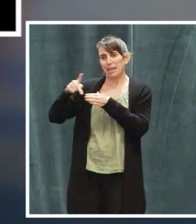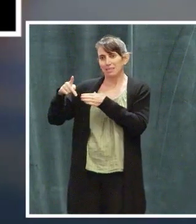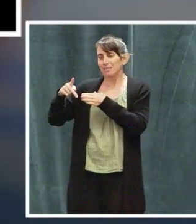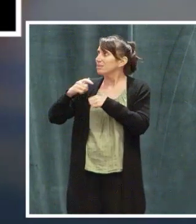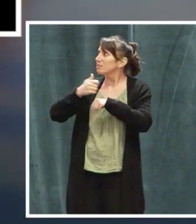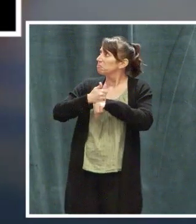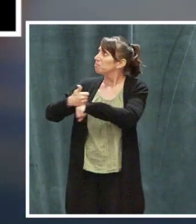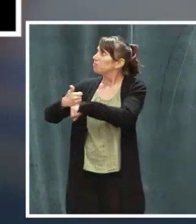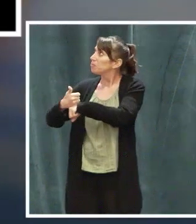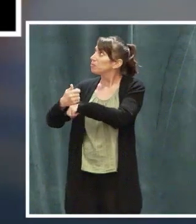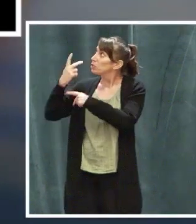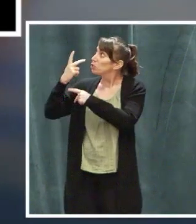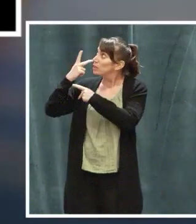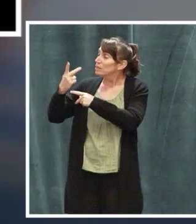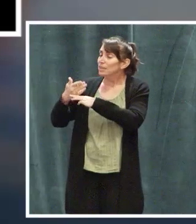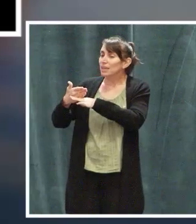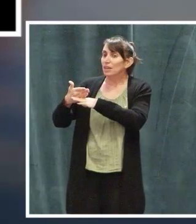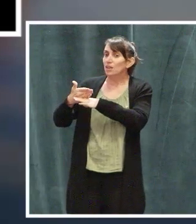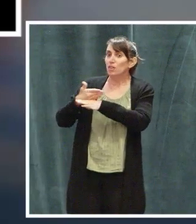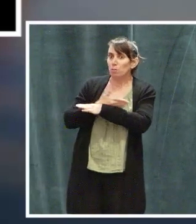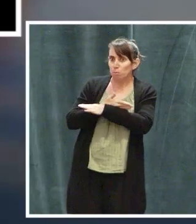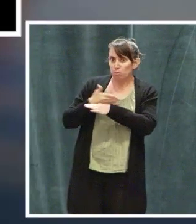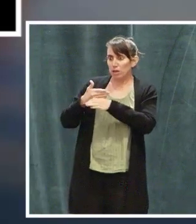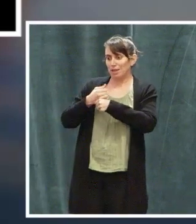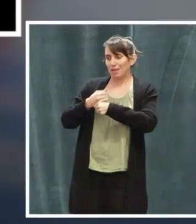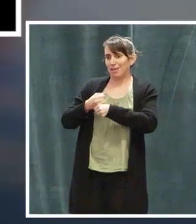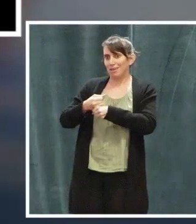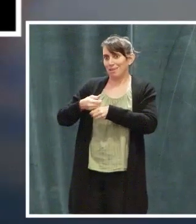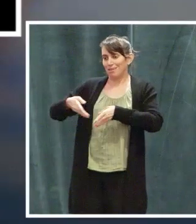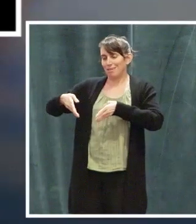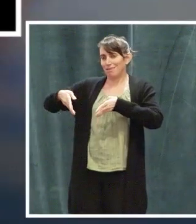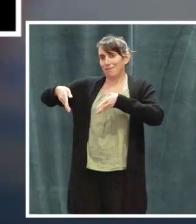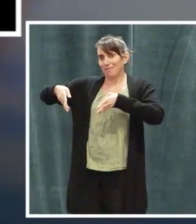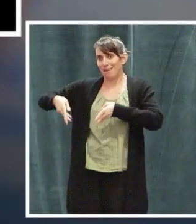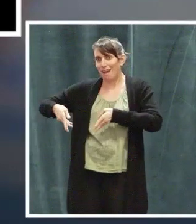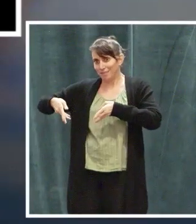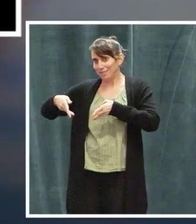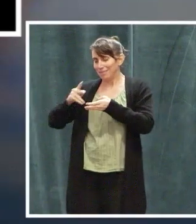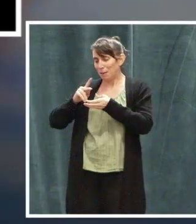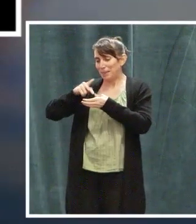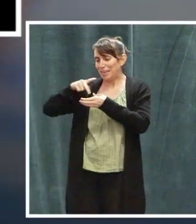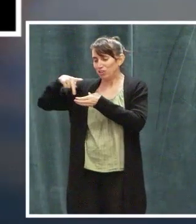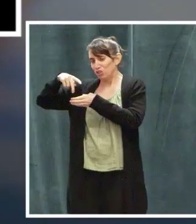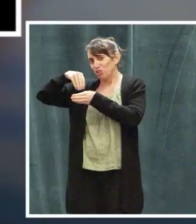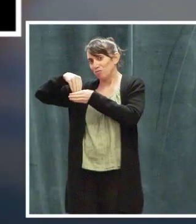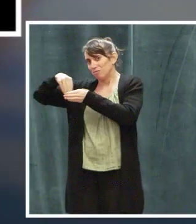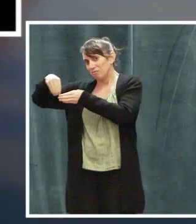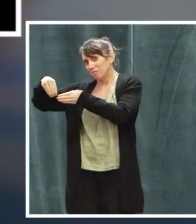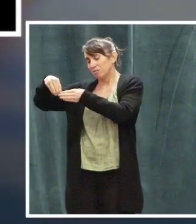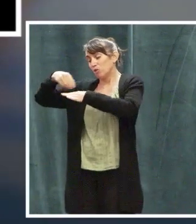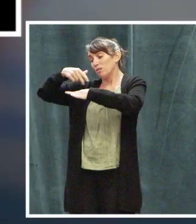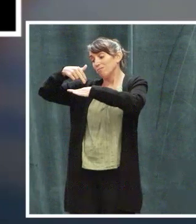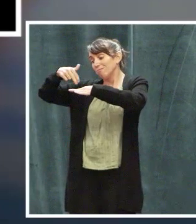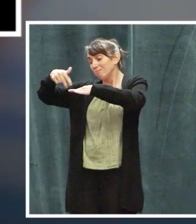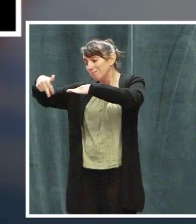the various precast planters with the switchback ramps that get you from the lower plaza to the upper plaza and also provide